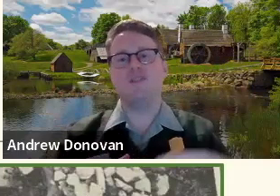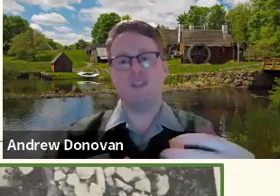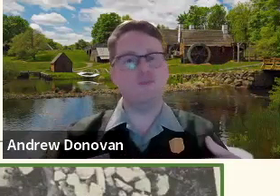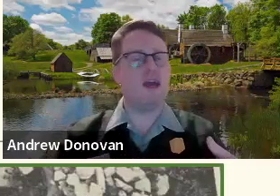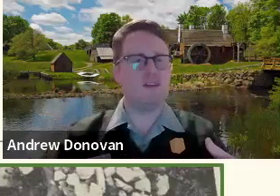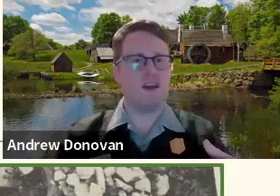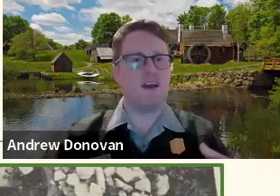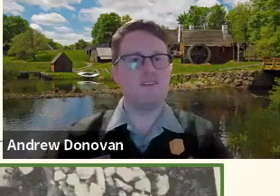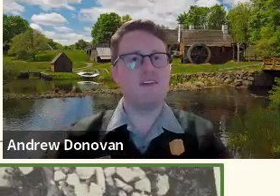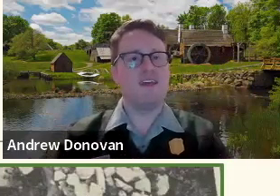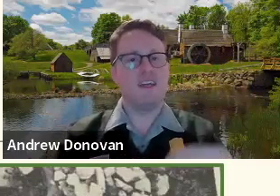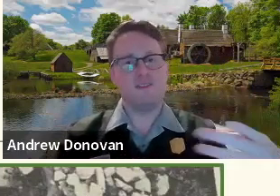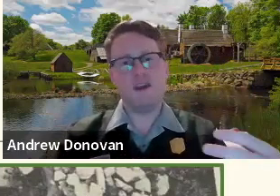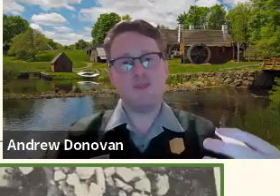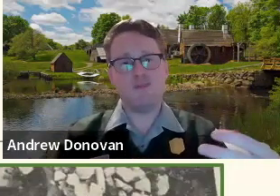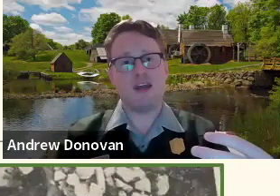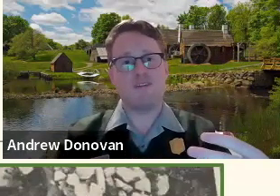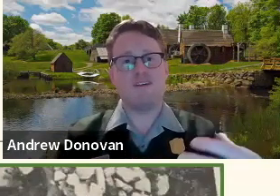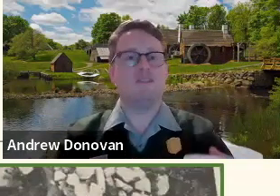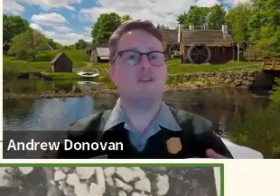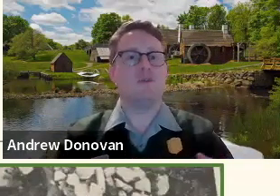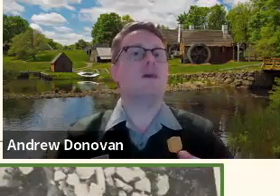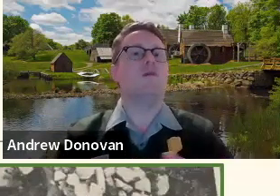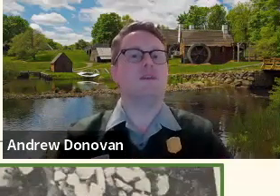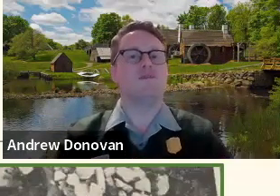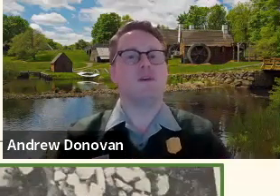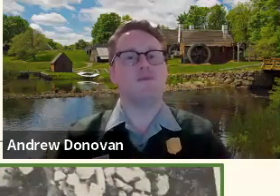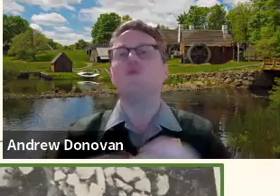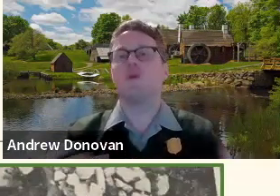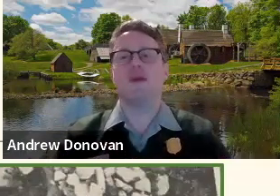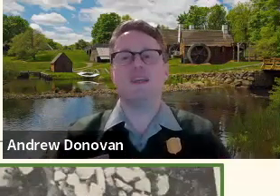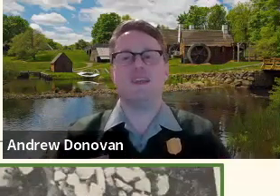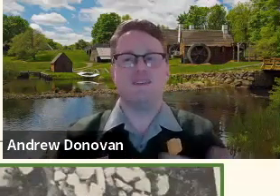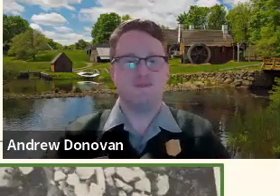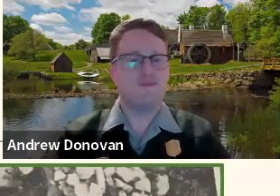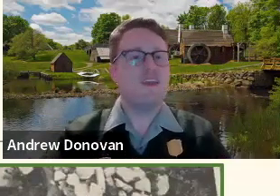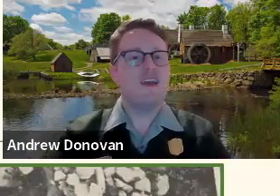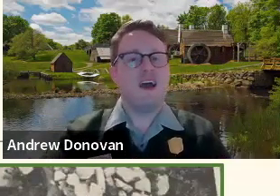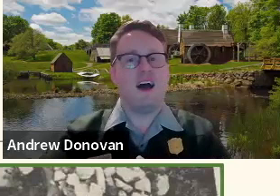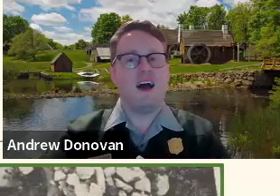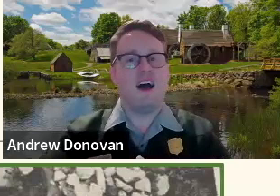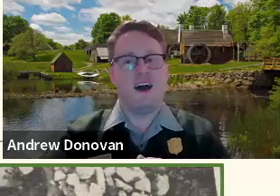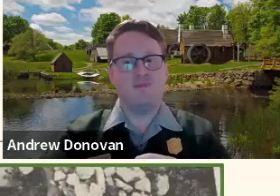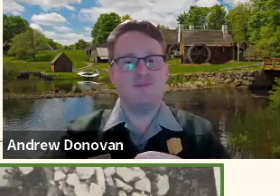a lot of his background and his family's background is going to be coming from sword making.